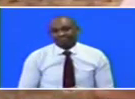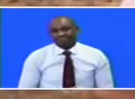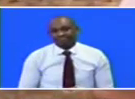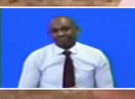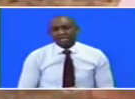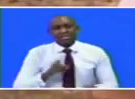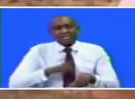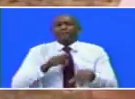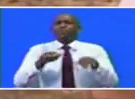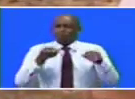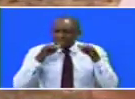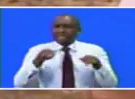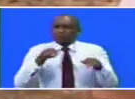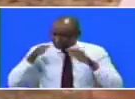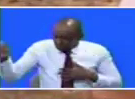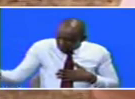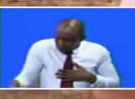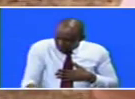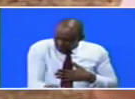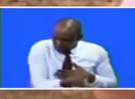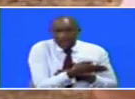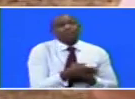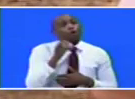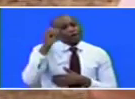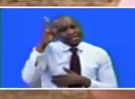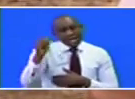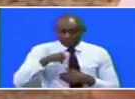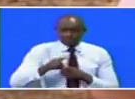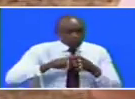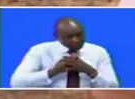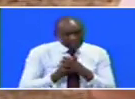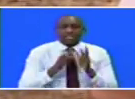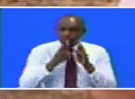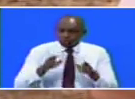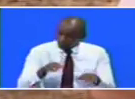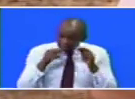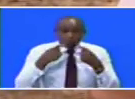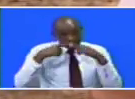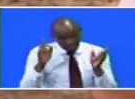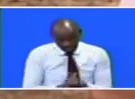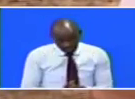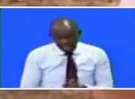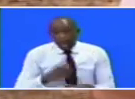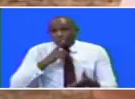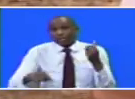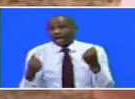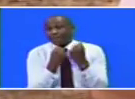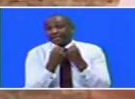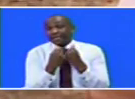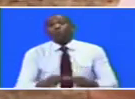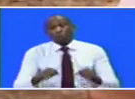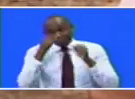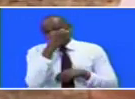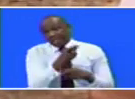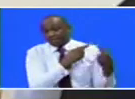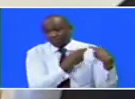After waiting the entire night for the ODM nomination exercise results, Homa Bay County to be announced, this is what the returning officer had